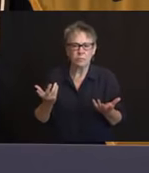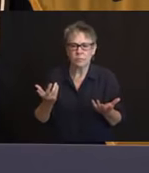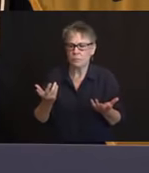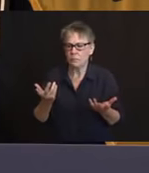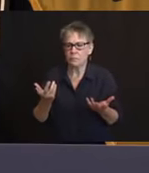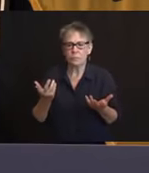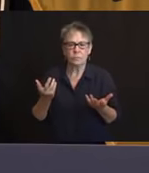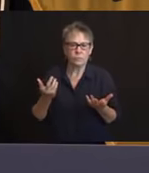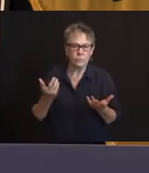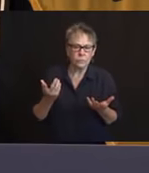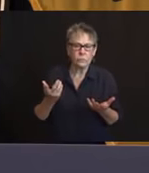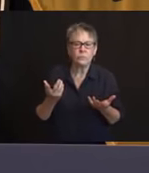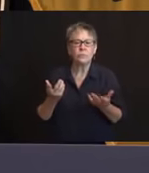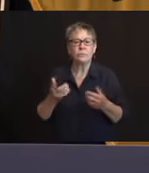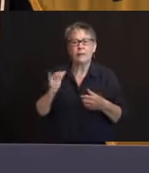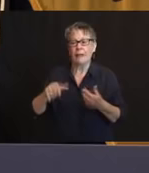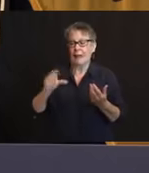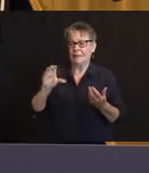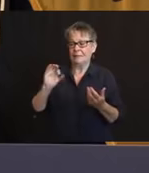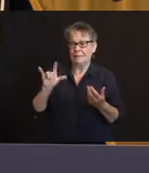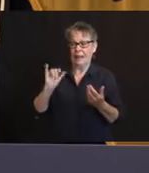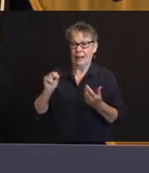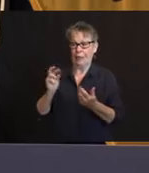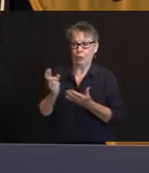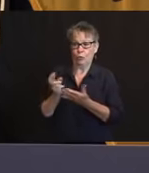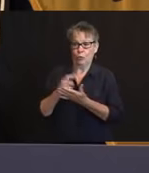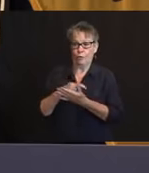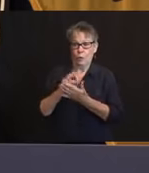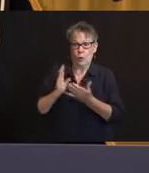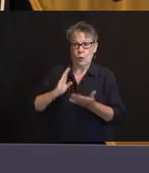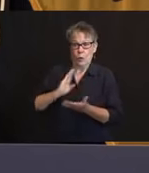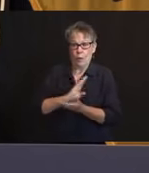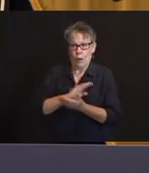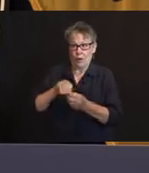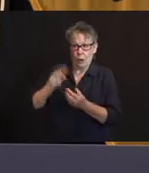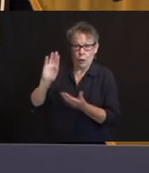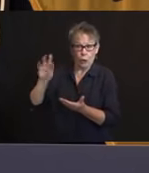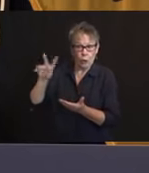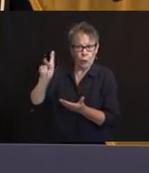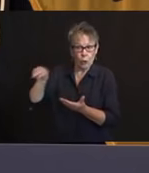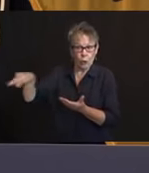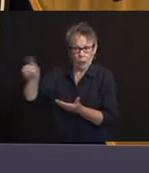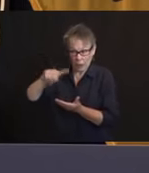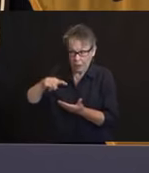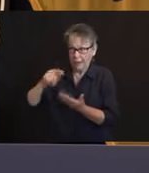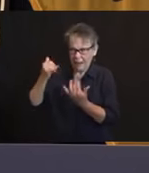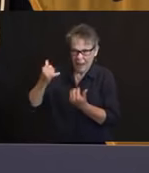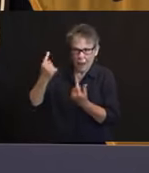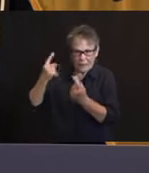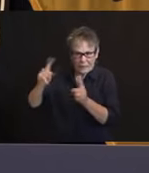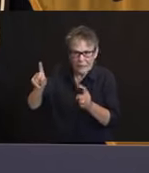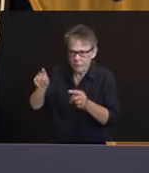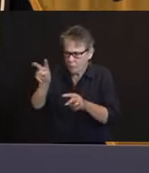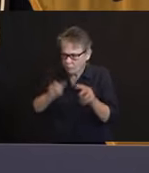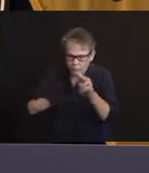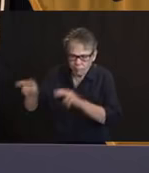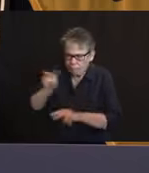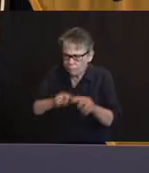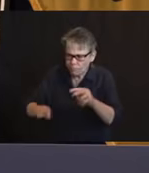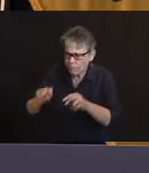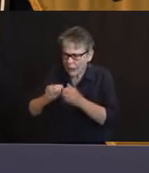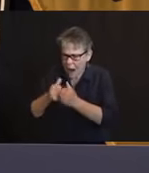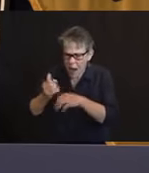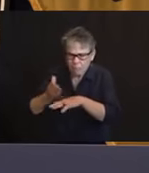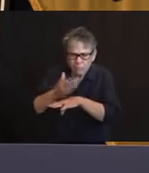opinion, in Newark. And it's got to be, as I've mentioned several times over the past couple of weeks, it's got to be